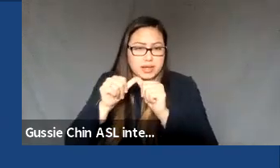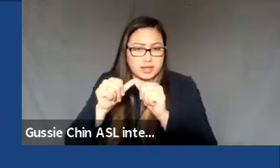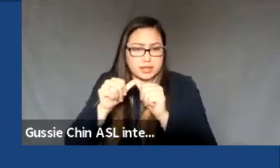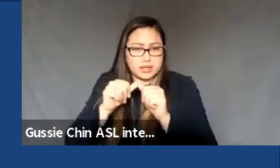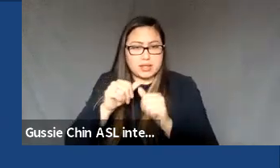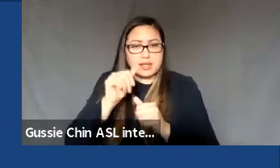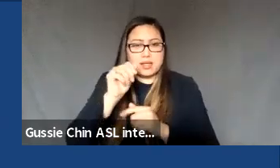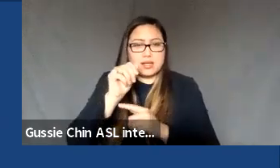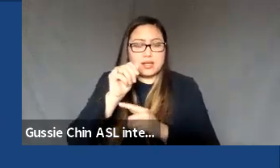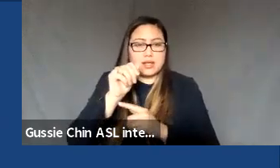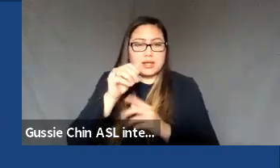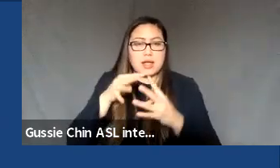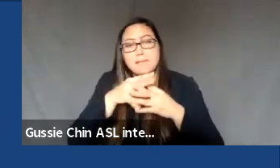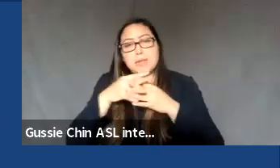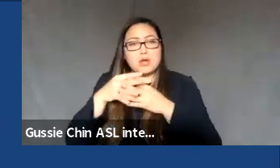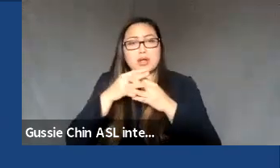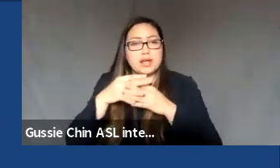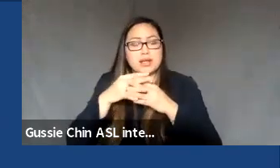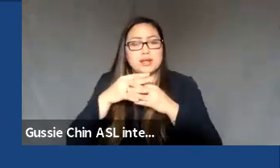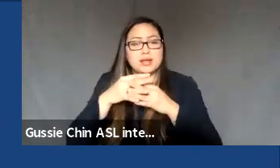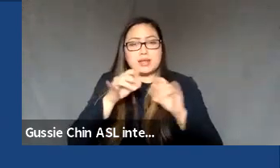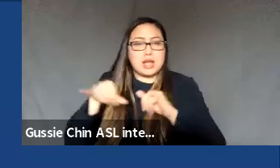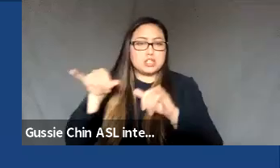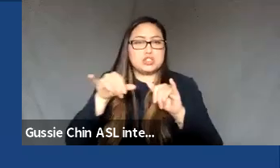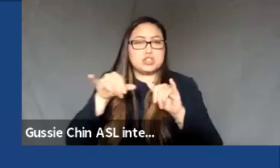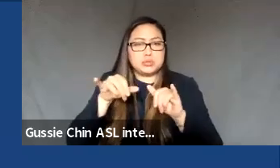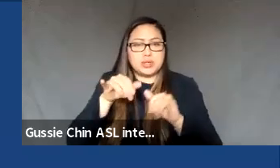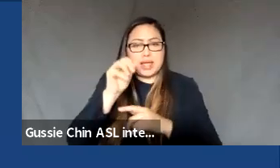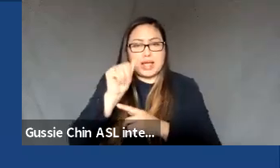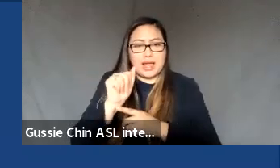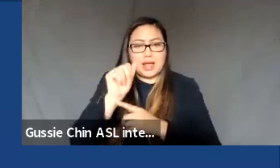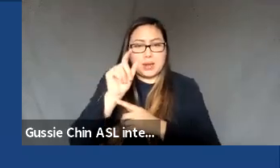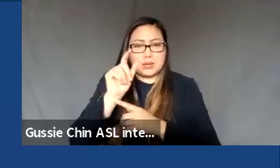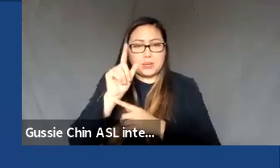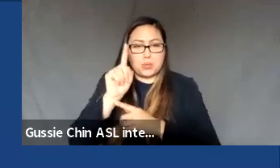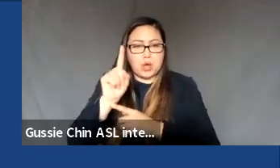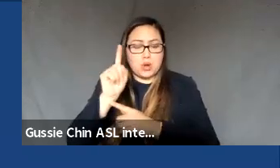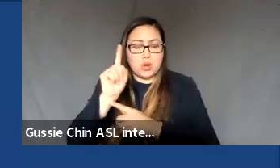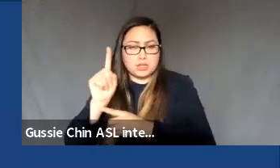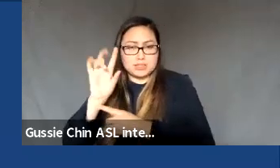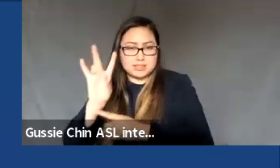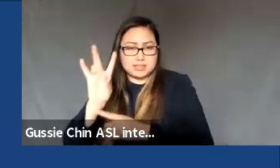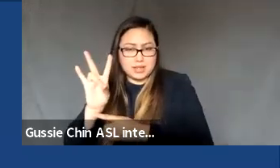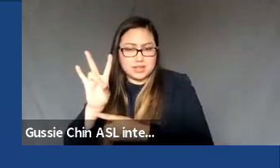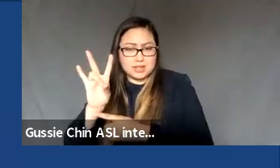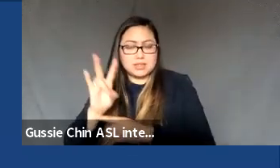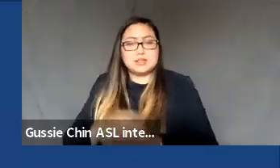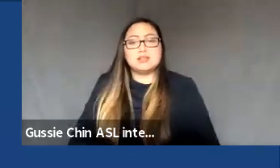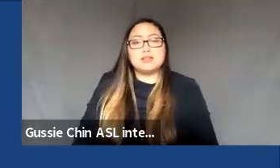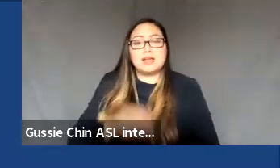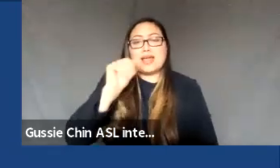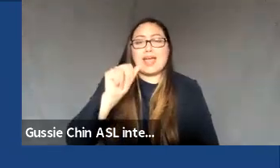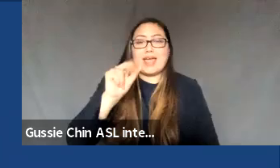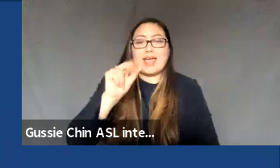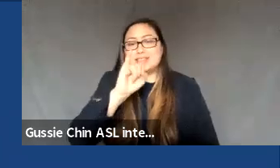National Standards Institute, or ANSI, the A117. So the ANSI A117 on assisted toilet and